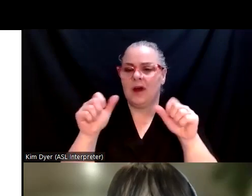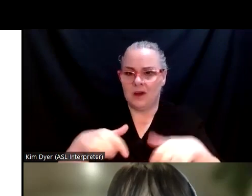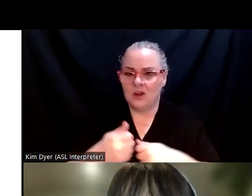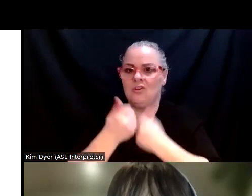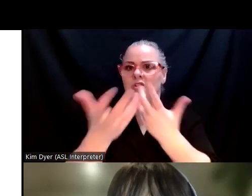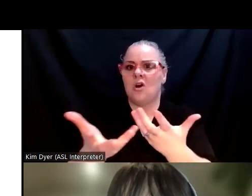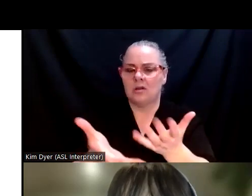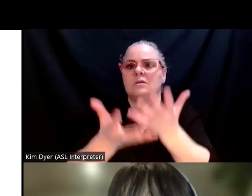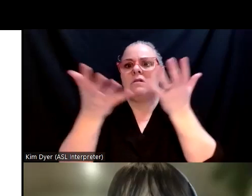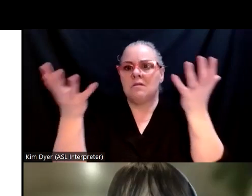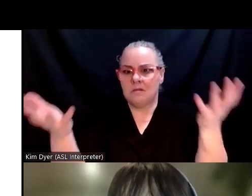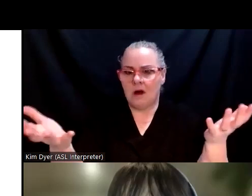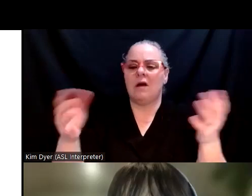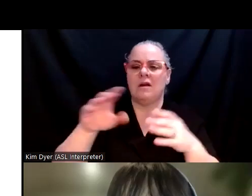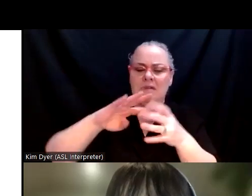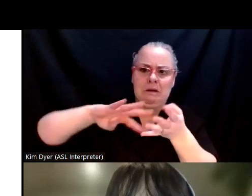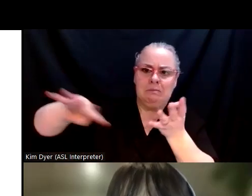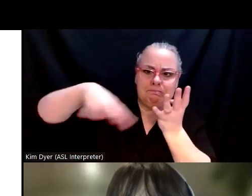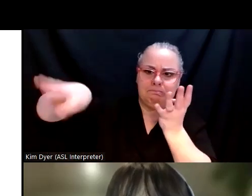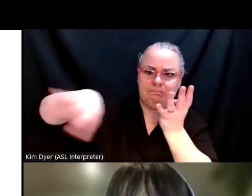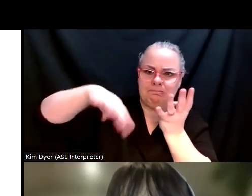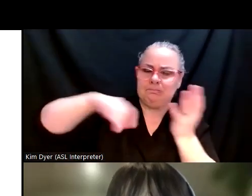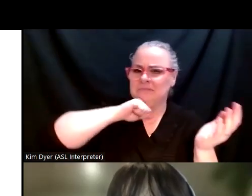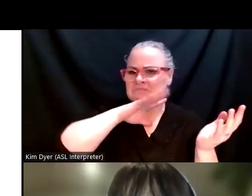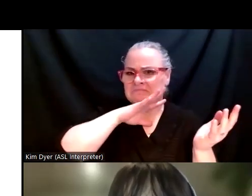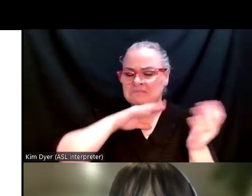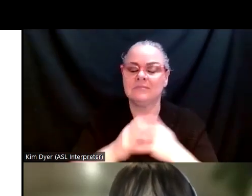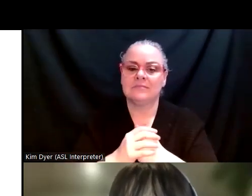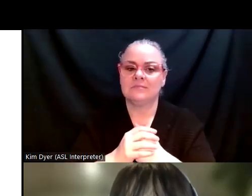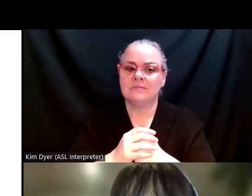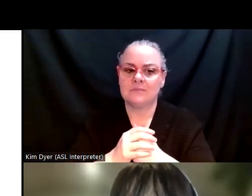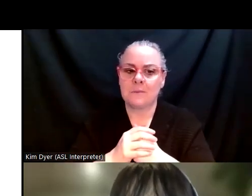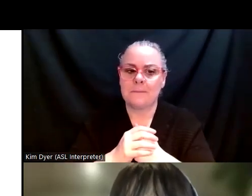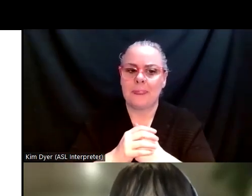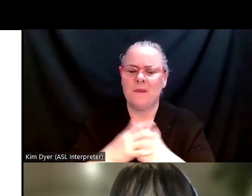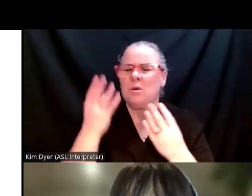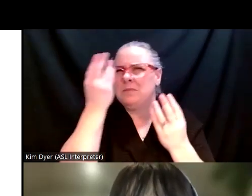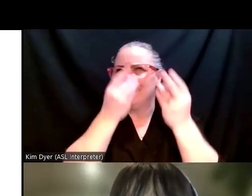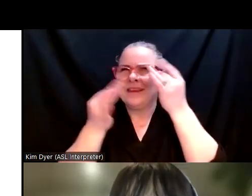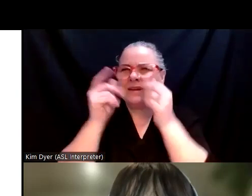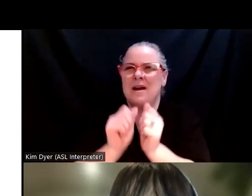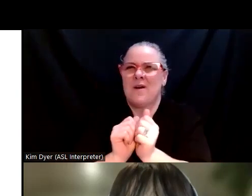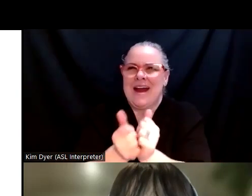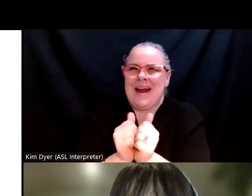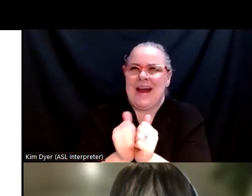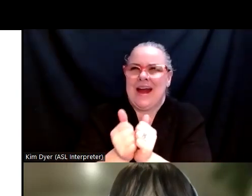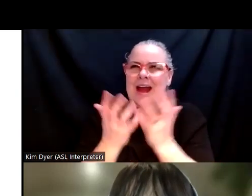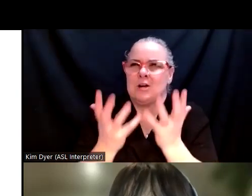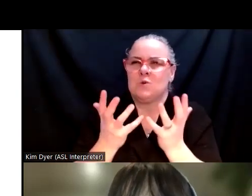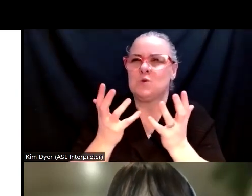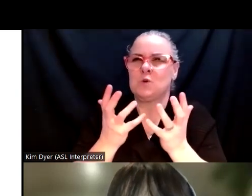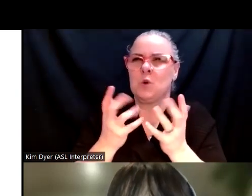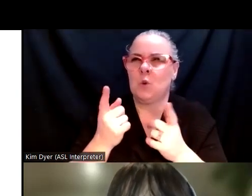a tremendous number of emissions there. So I'm just thinking about how for a business can